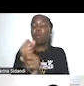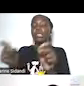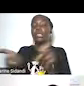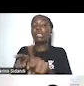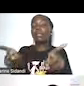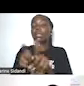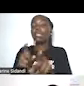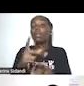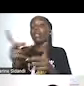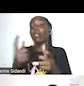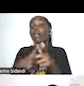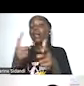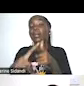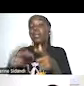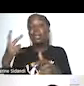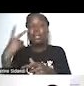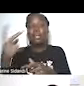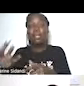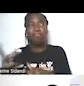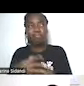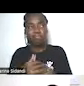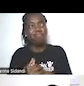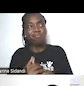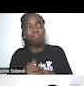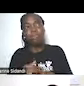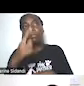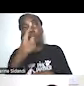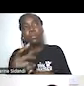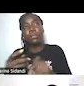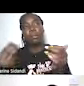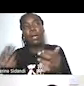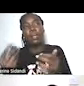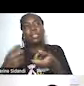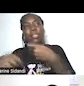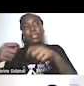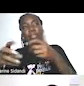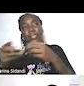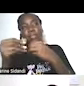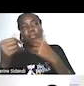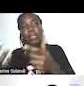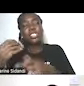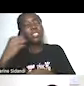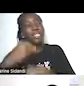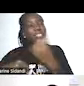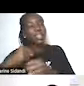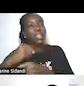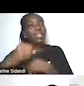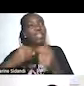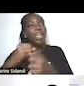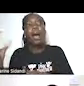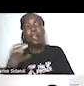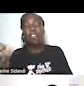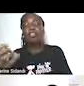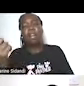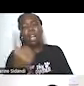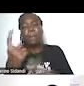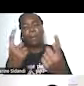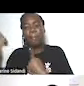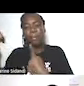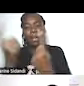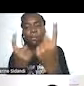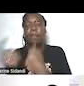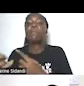how have they been pricing this item over these years? How has the customer flow? How has been the demand of this